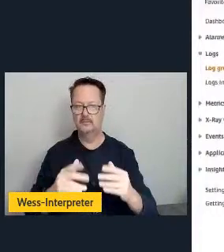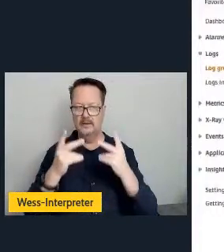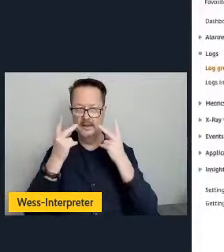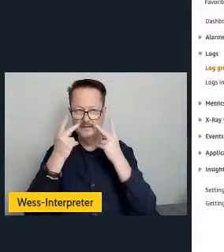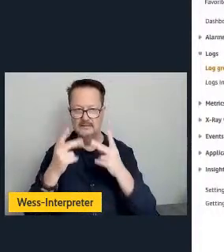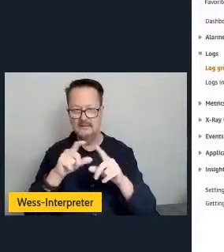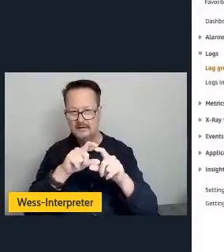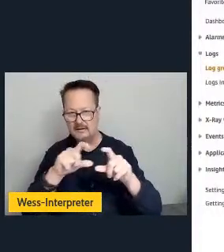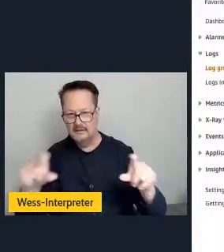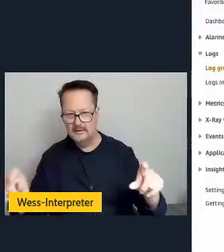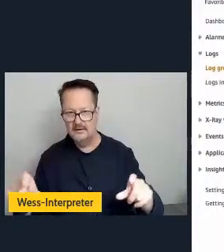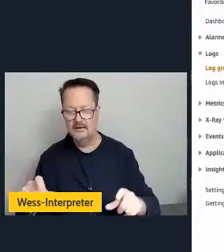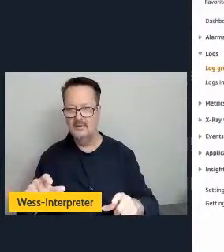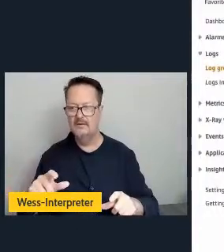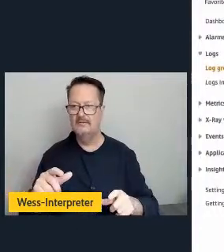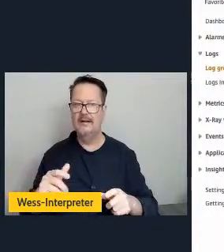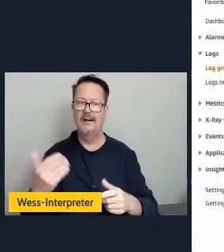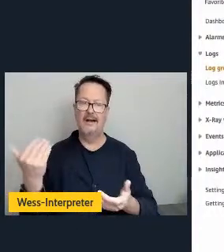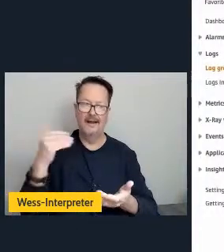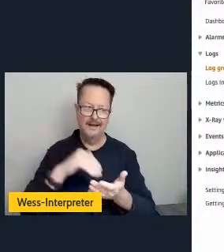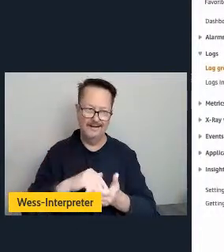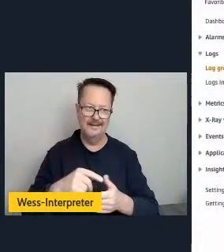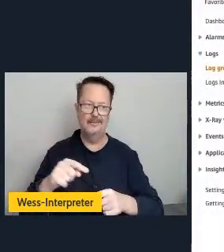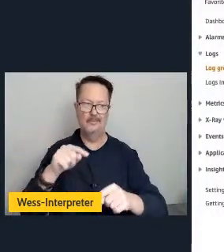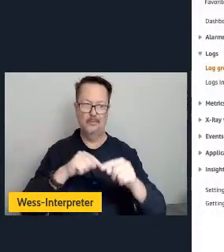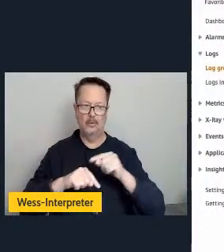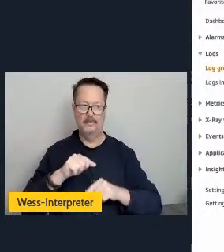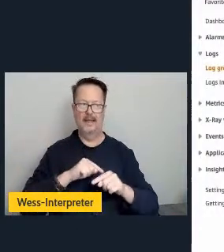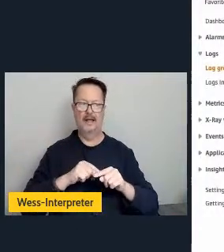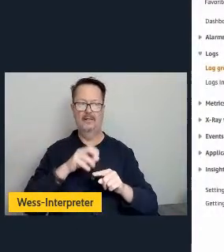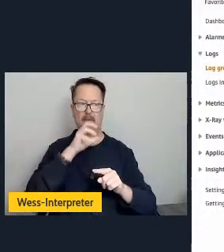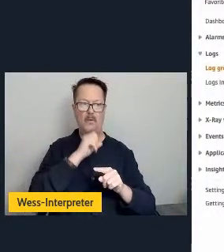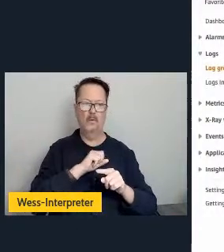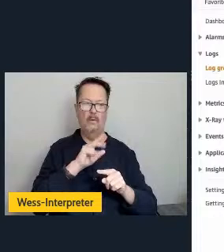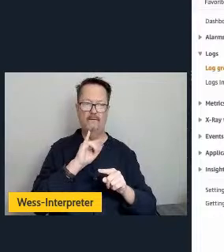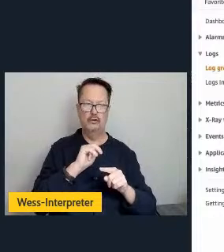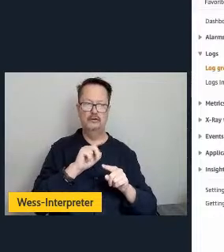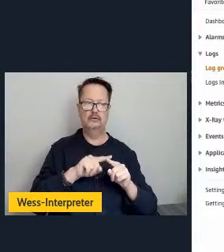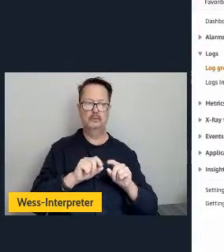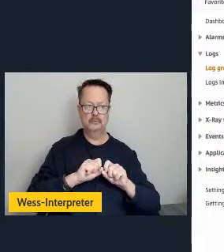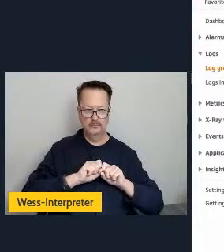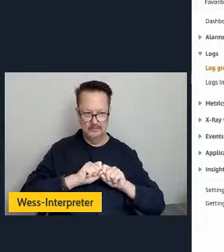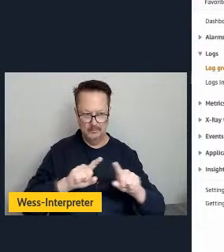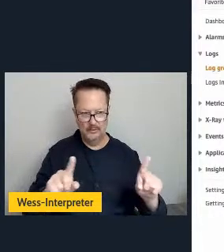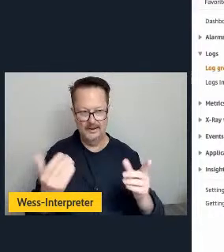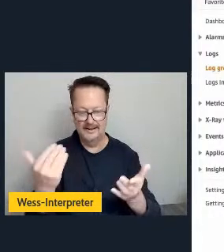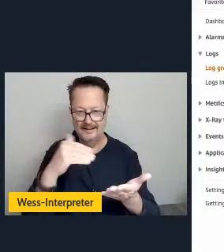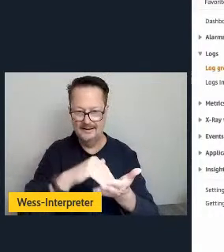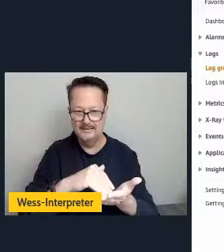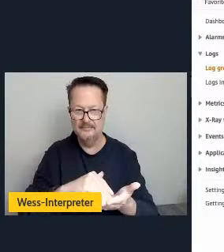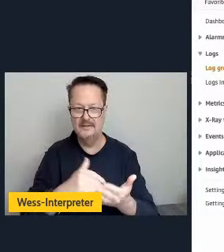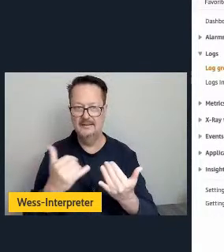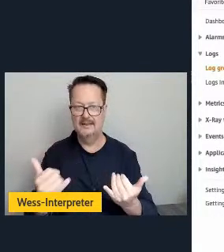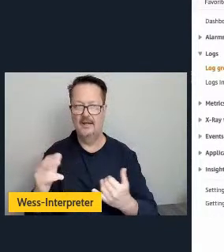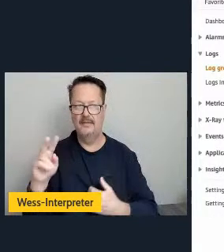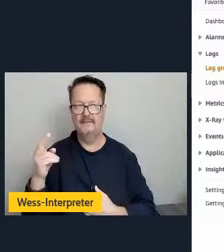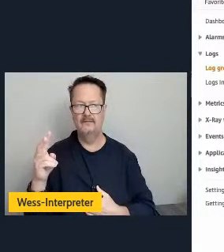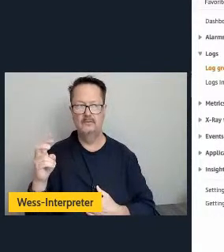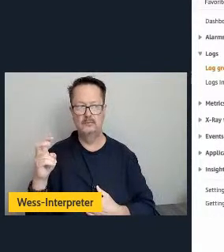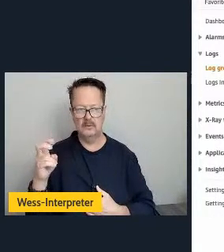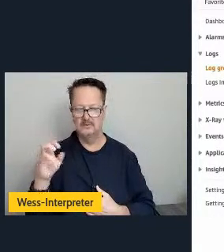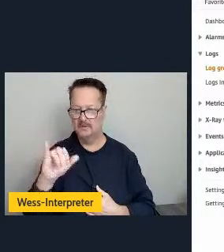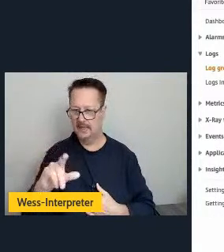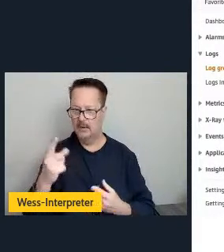that there was another rollback to redeploy the old version, so to say, and there is now 200, so that one